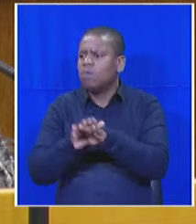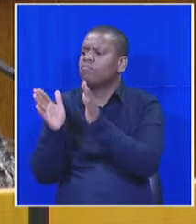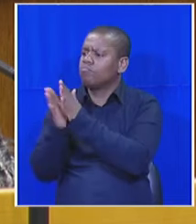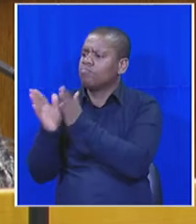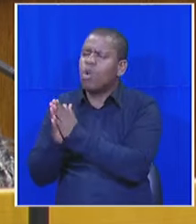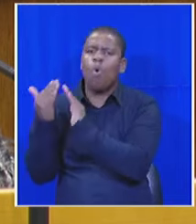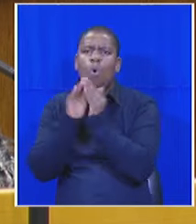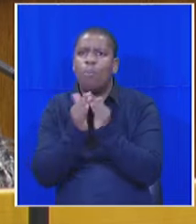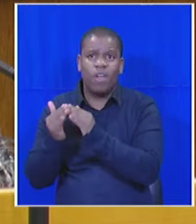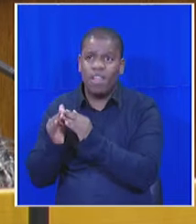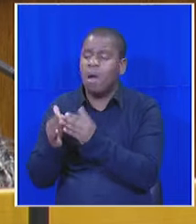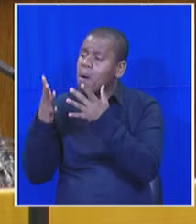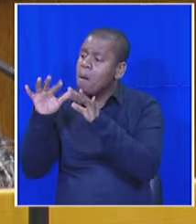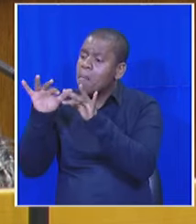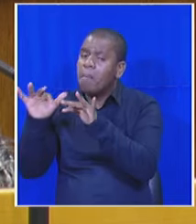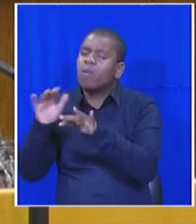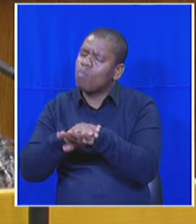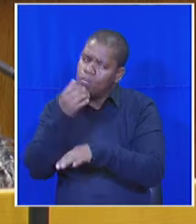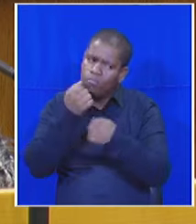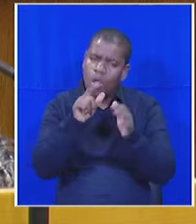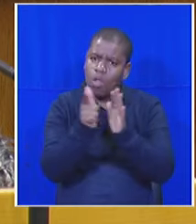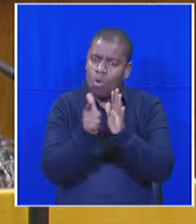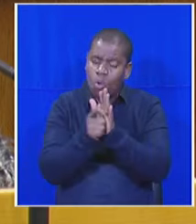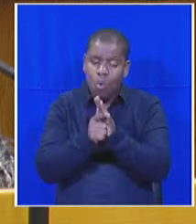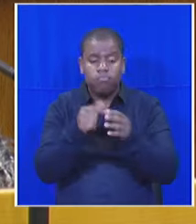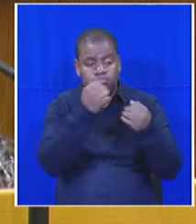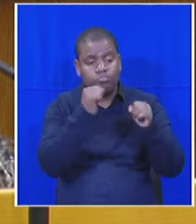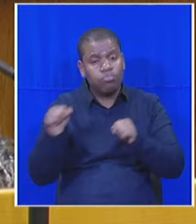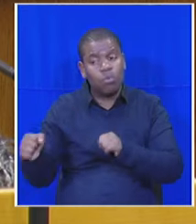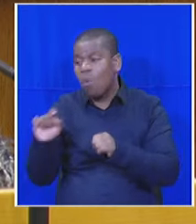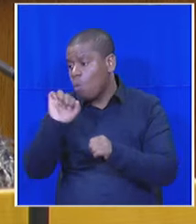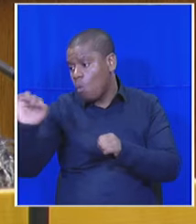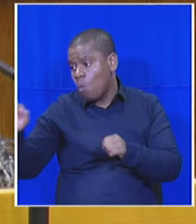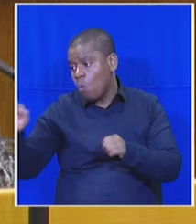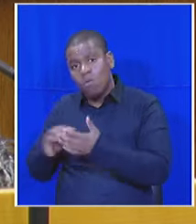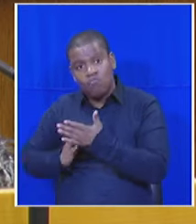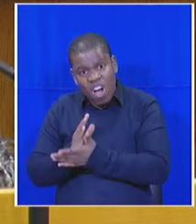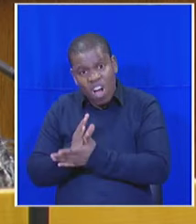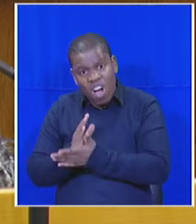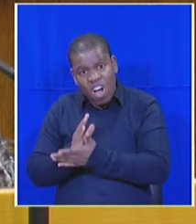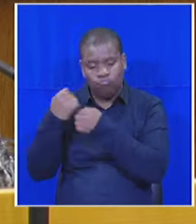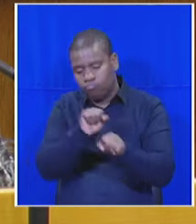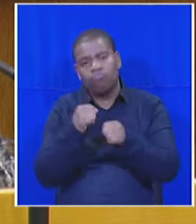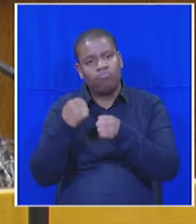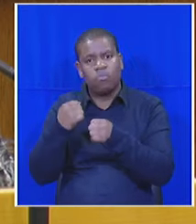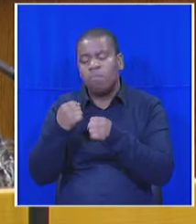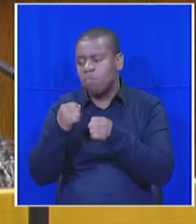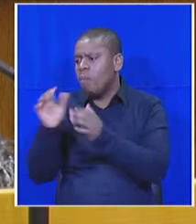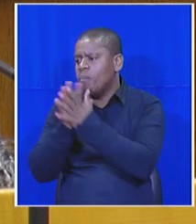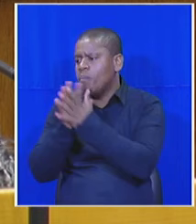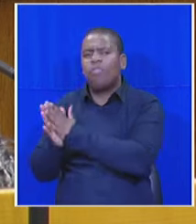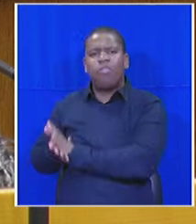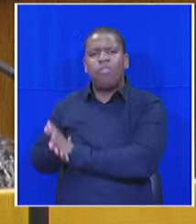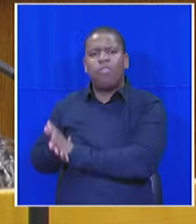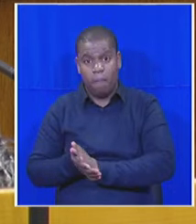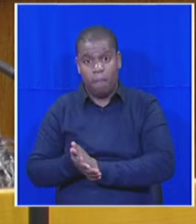and we will lobby the public to oppose any legislation that infringes on South Africa's hard-won rights to freedom of expression, the hard-won